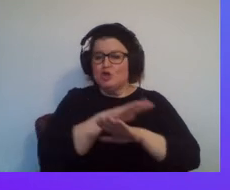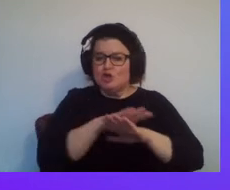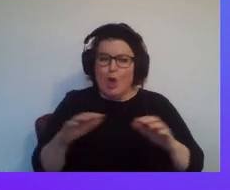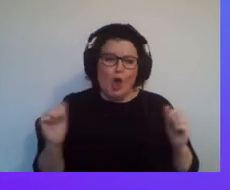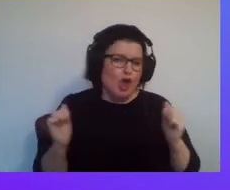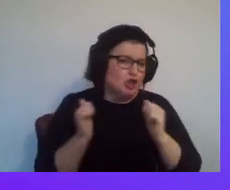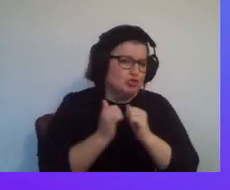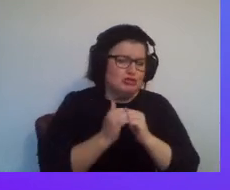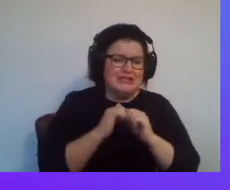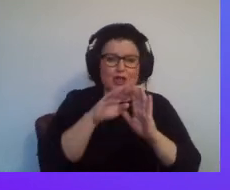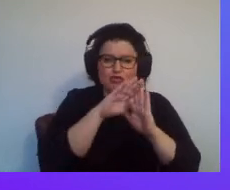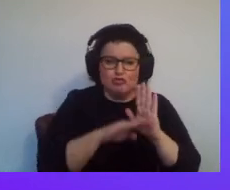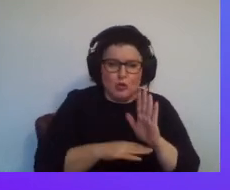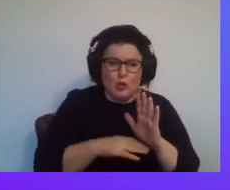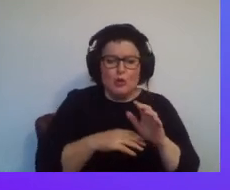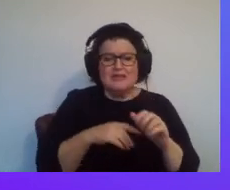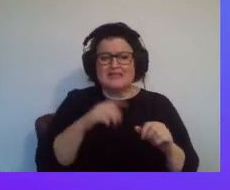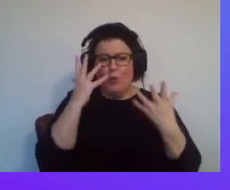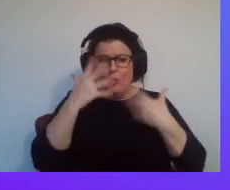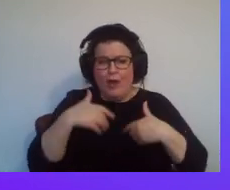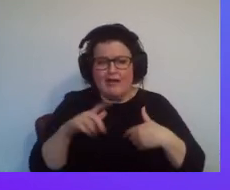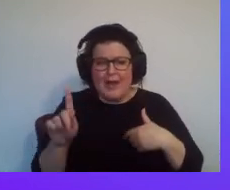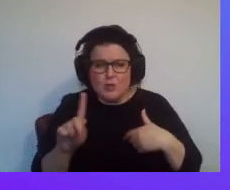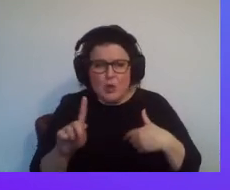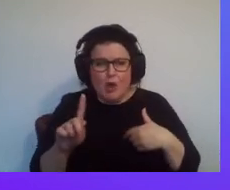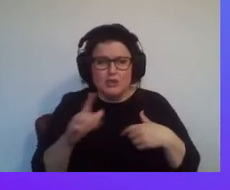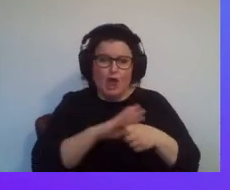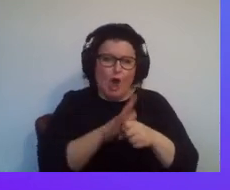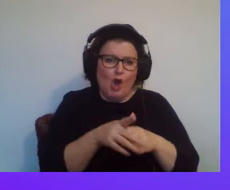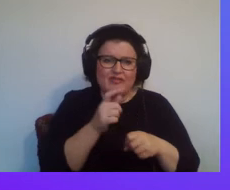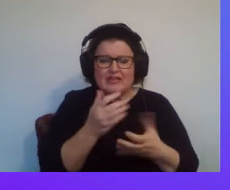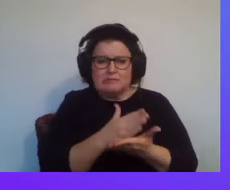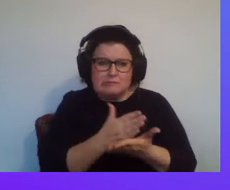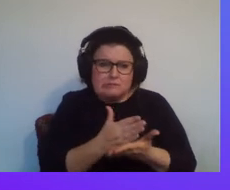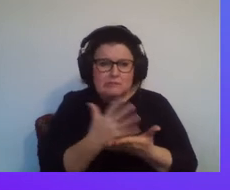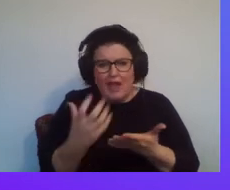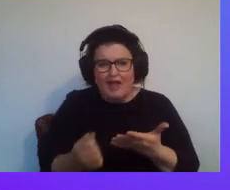person who works in the shop, the cleaner, the types of jobs that people do have a big